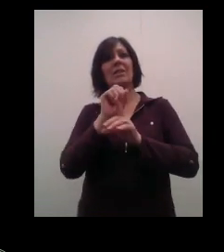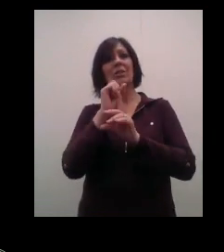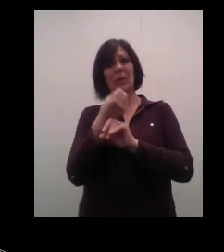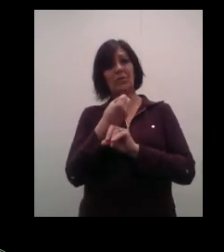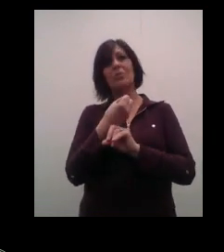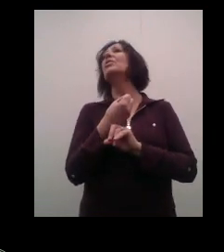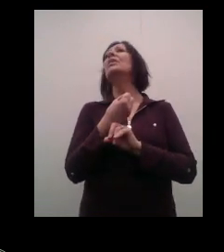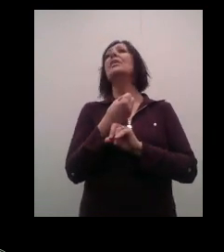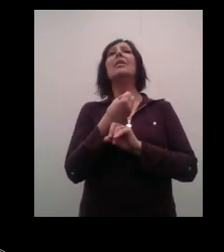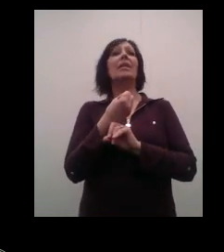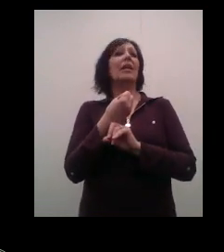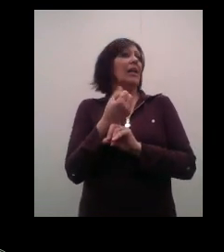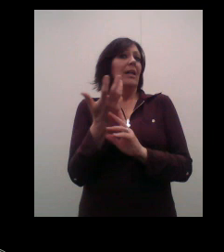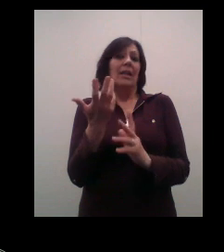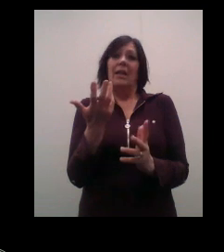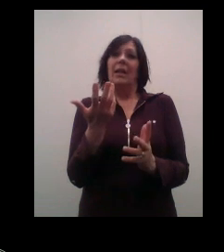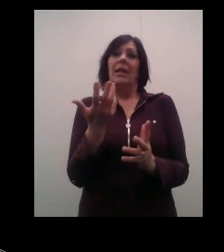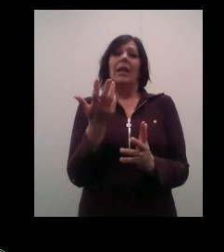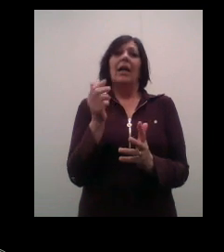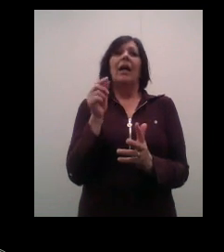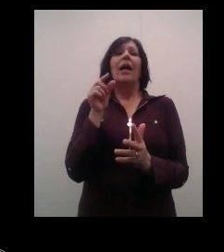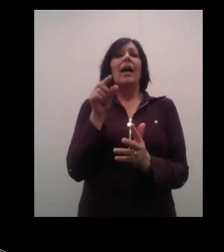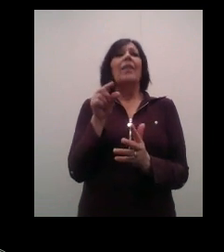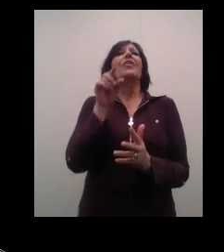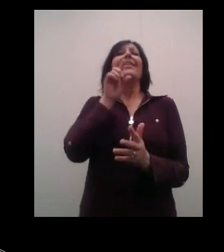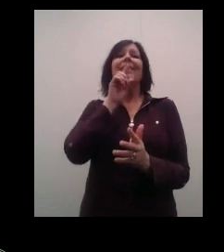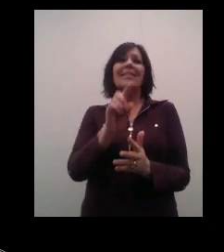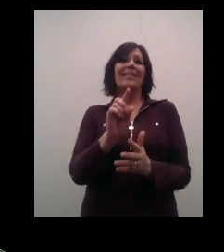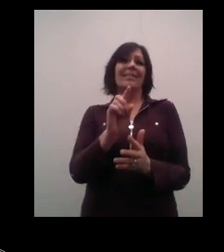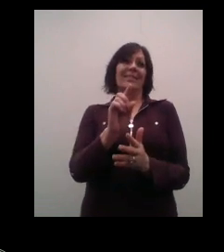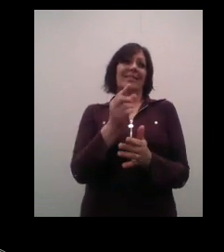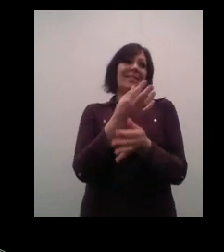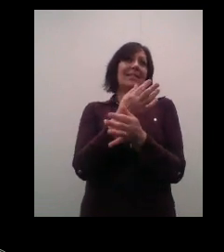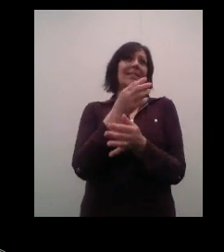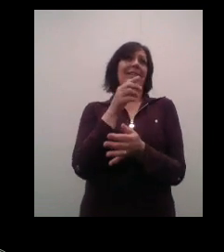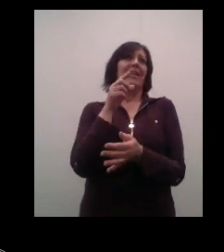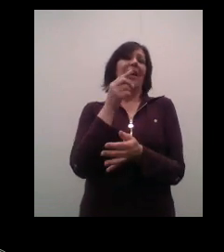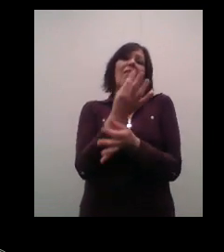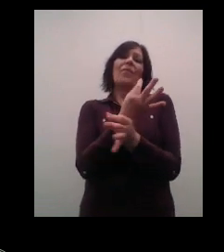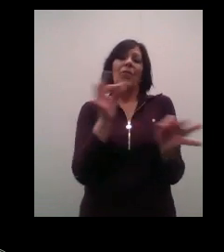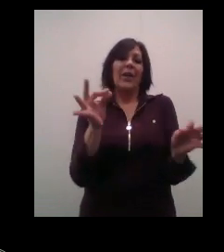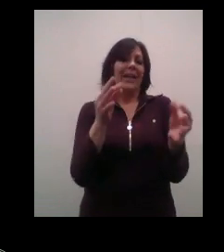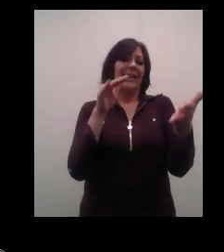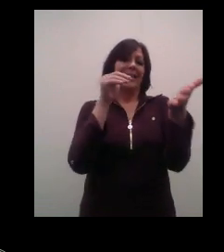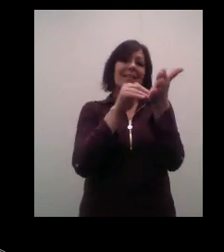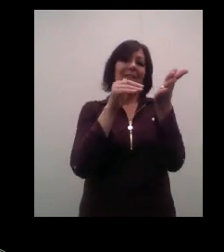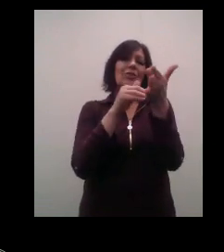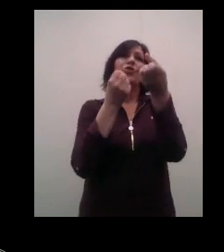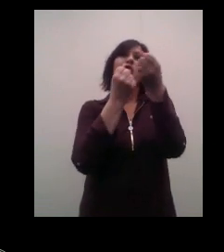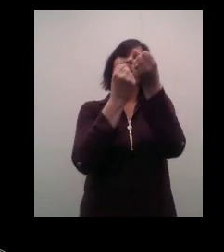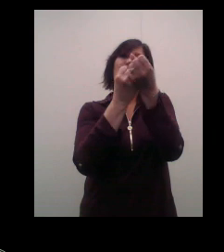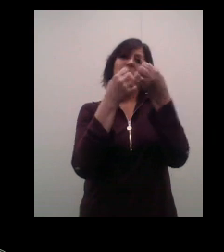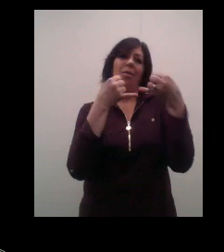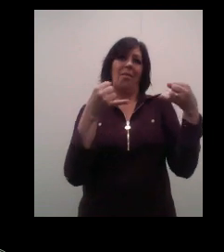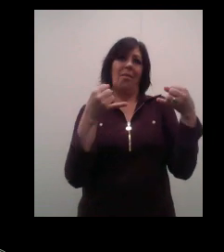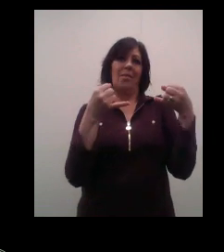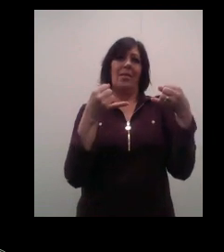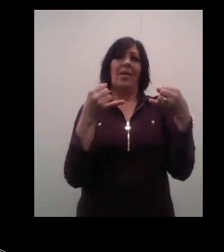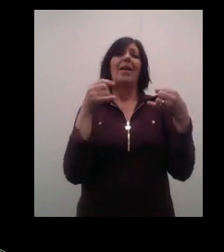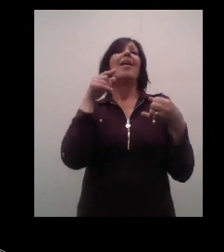circumstances and even home circumstances. So there is a free physician support line. It's actually staffed